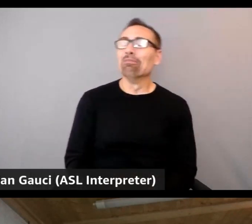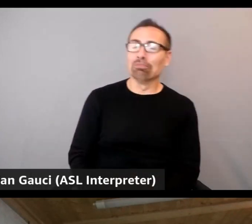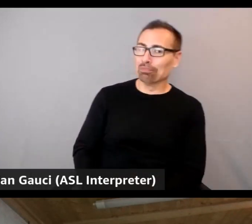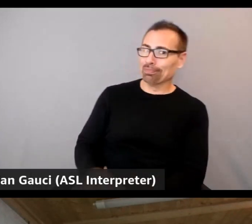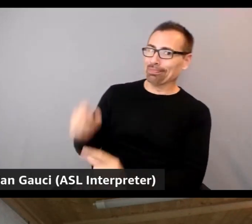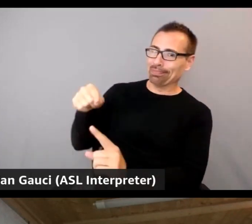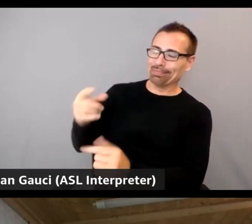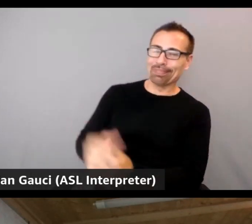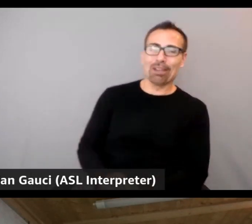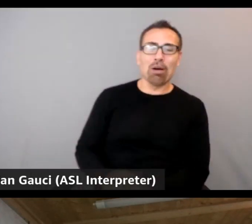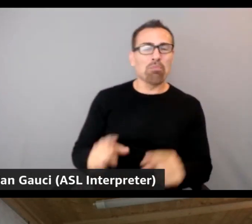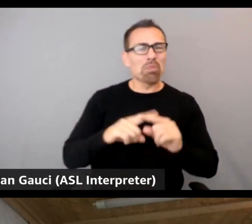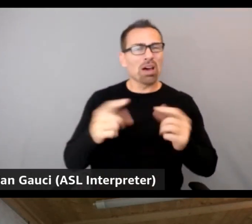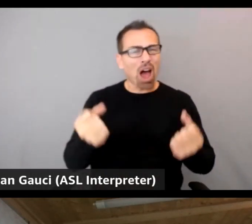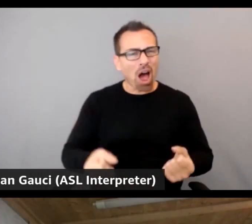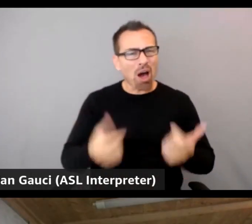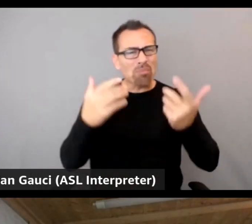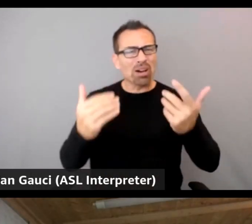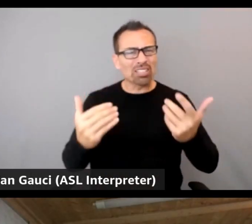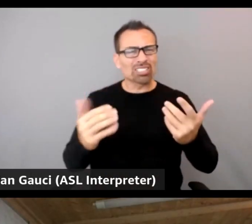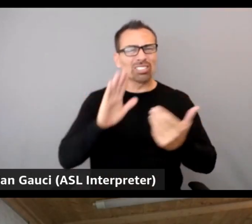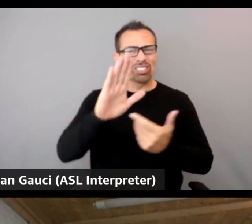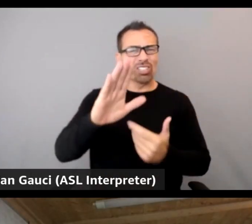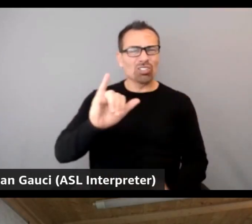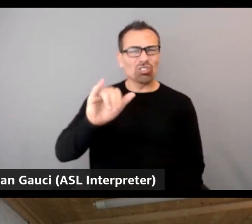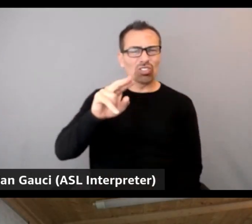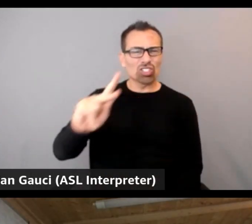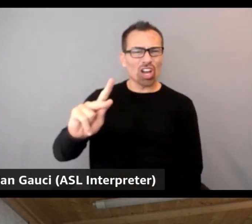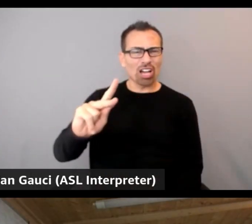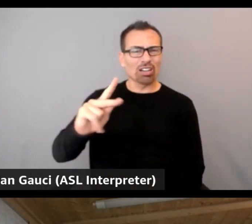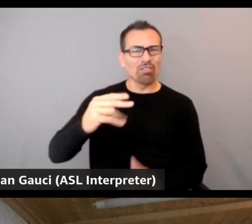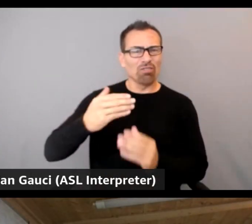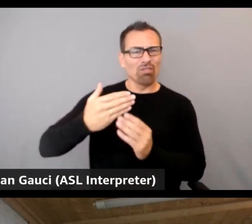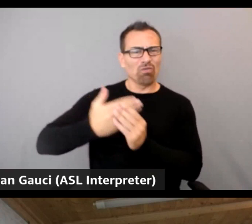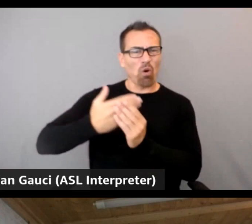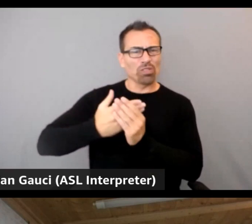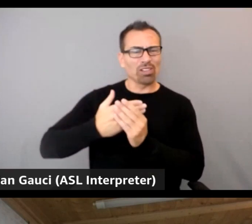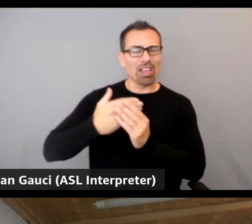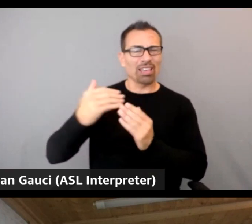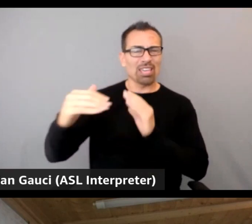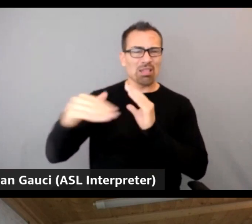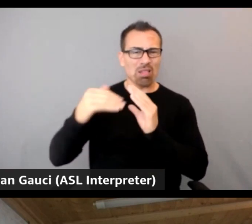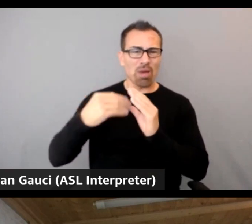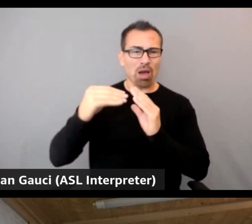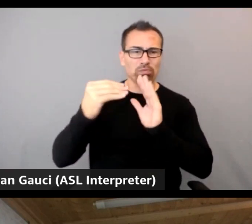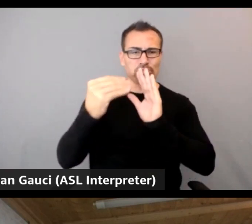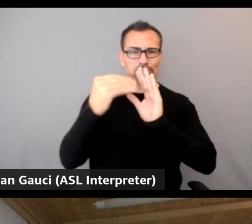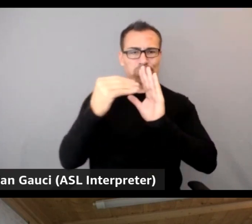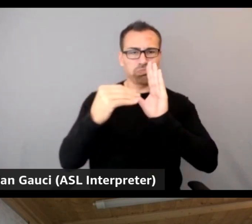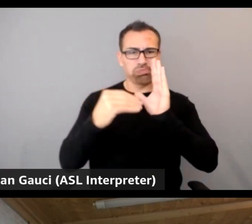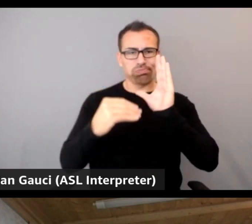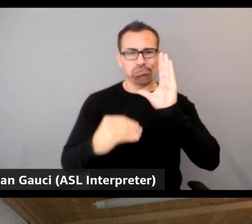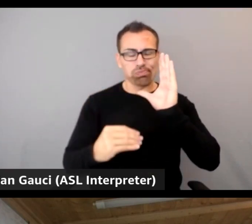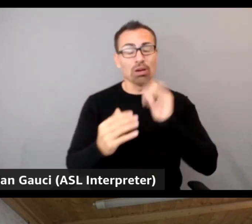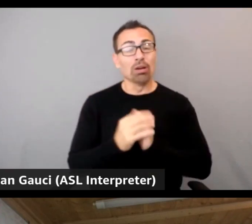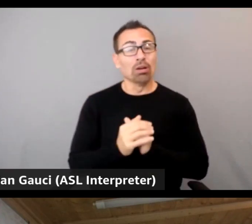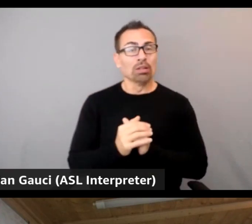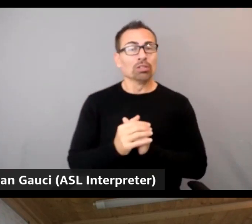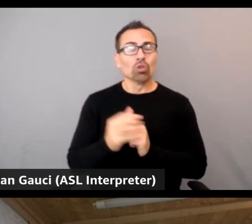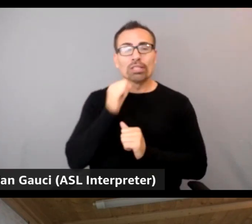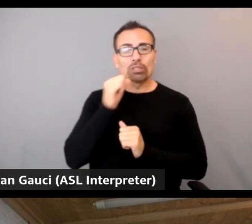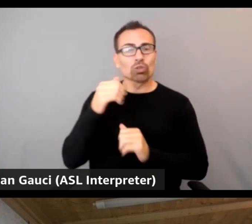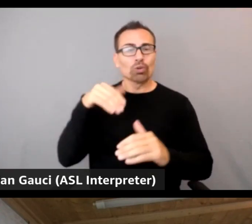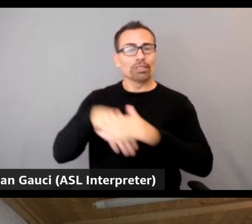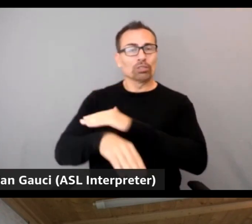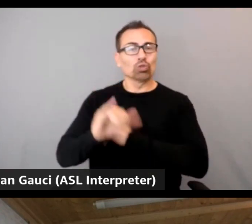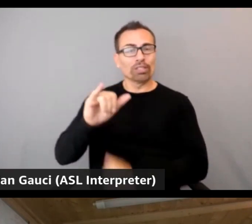do you have to go to your junk folder? So a lot of email goes to junk folder. It doesn't go to inboxes. So what we call it, your deliverability, that's measured.